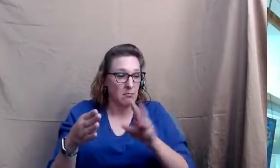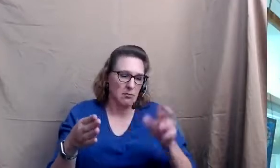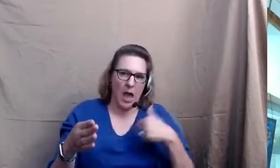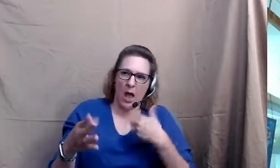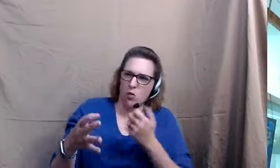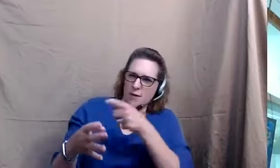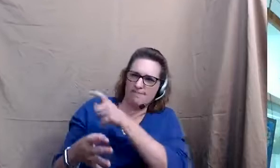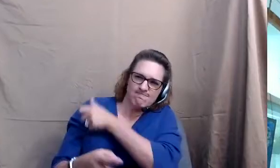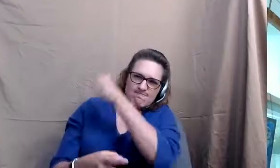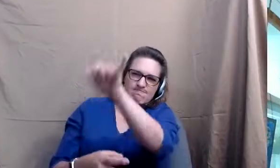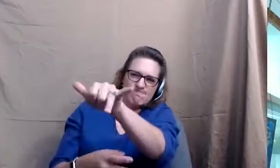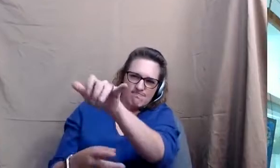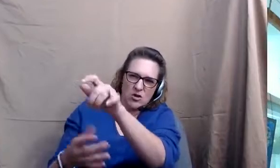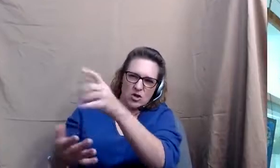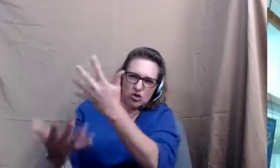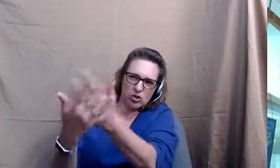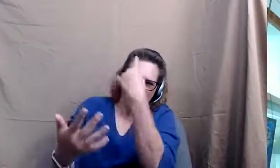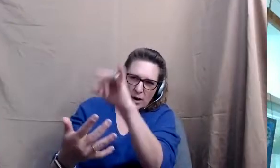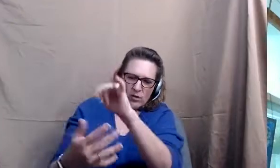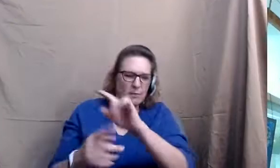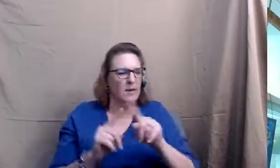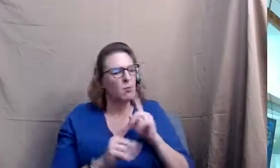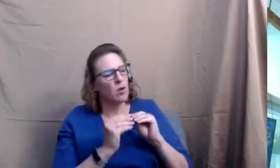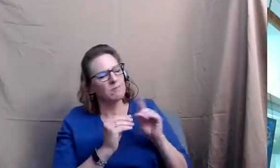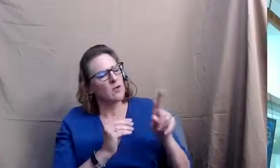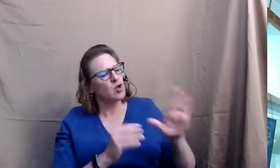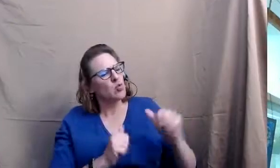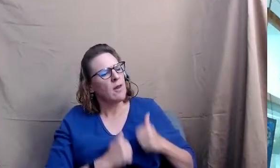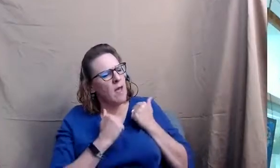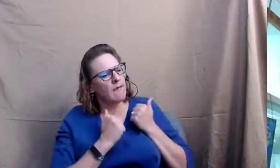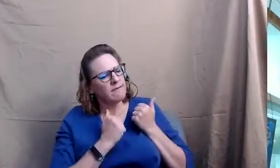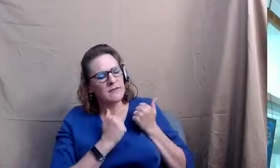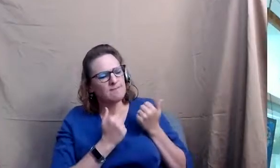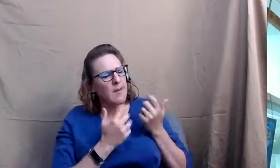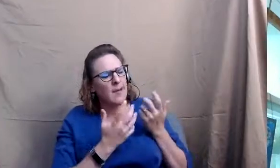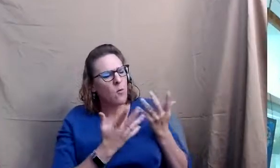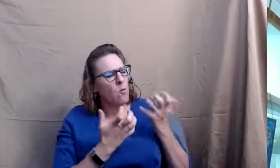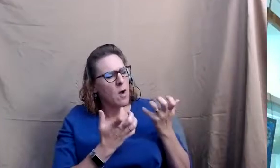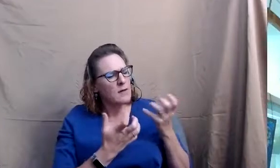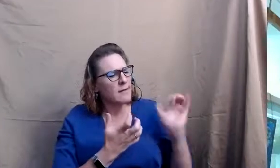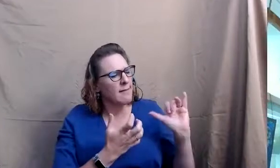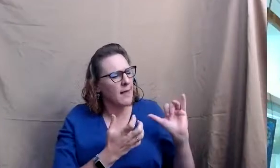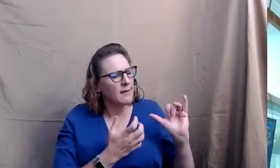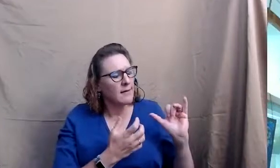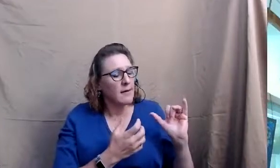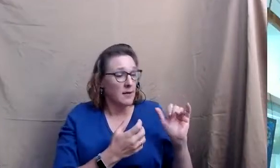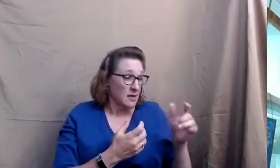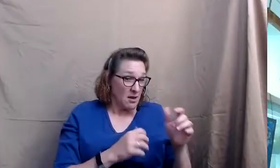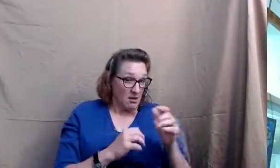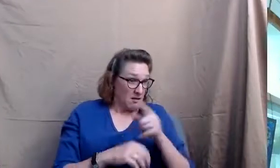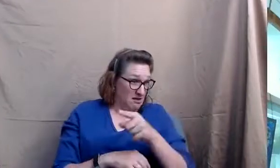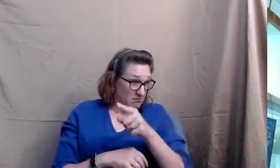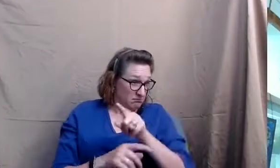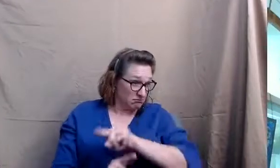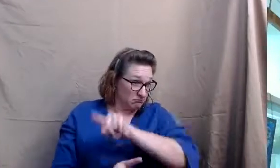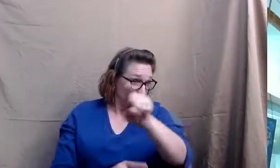forever, but what do you want your life to look like? Then you start to see, well, having him in jail or her in jail is not the thing that's